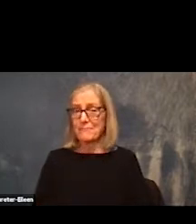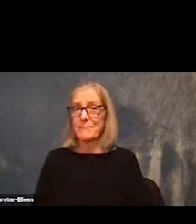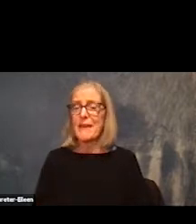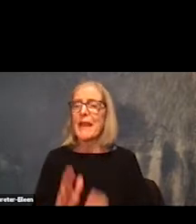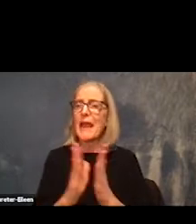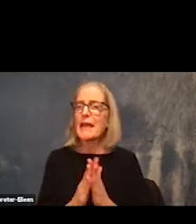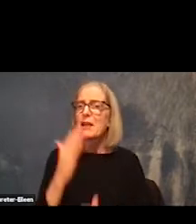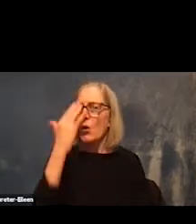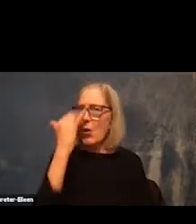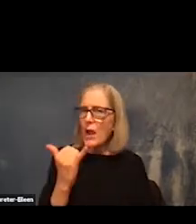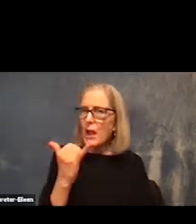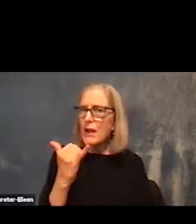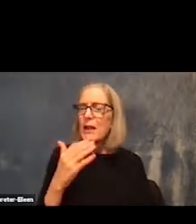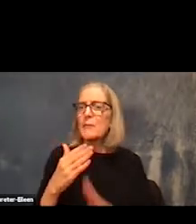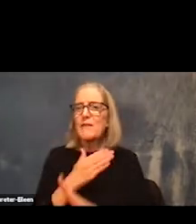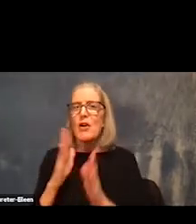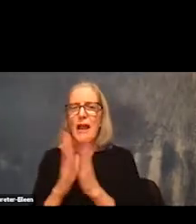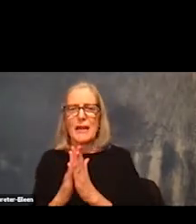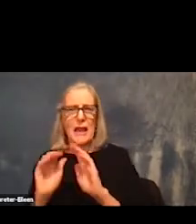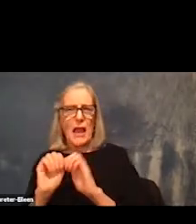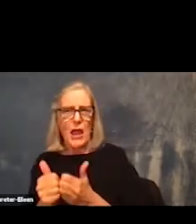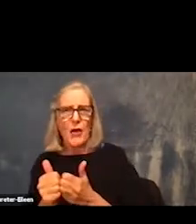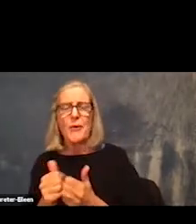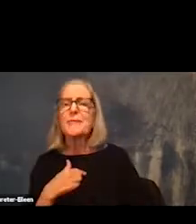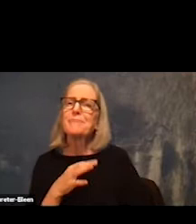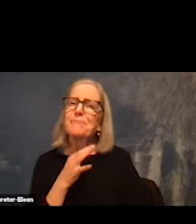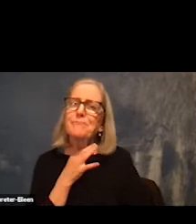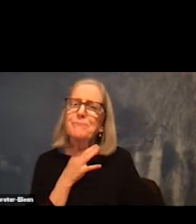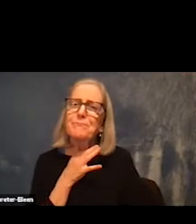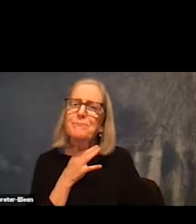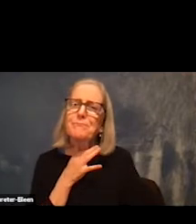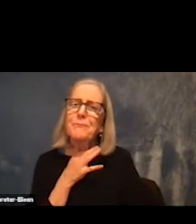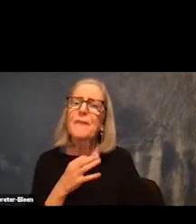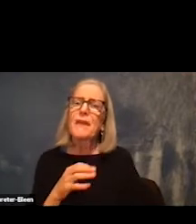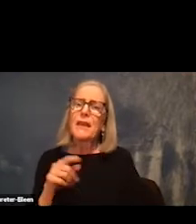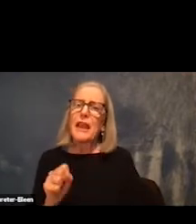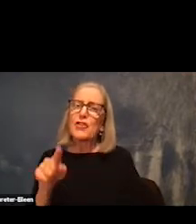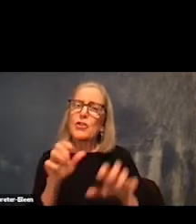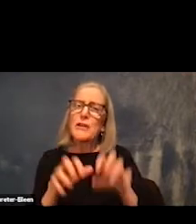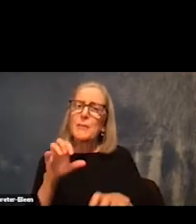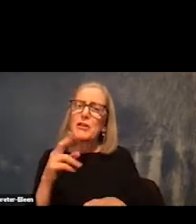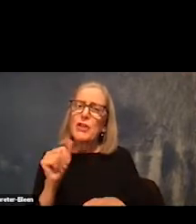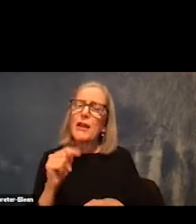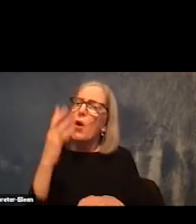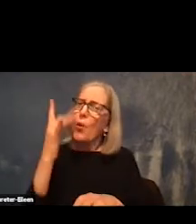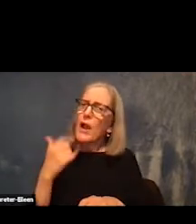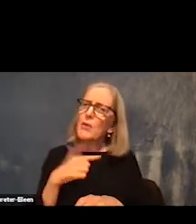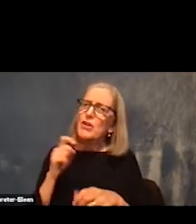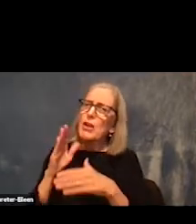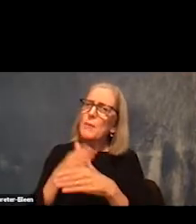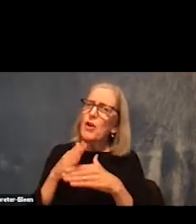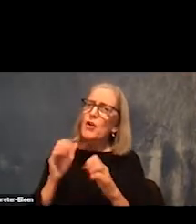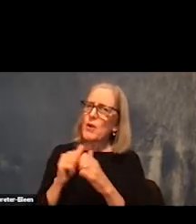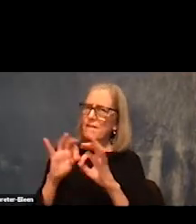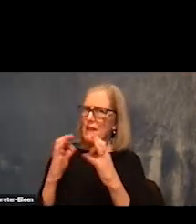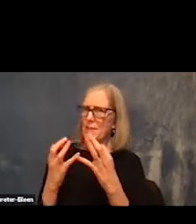how. I'm curious, write in the chat why we should partner with families of students with disabilities. Why